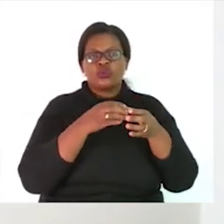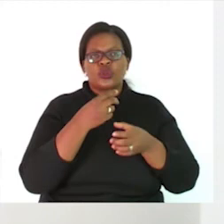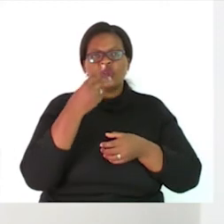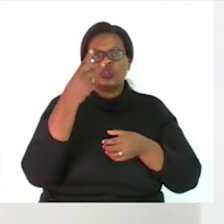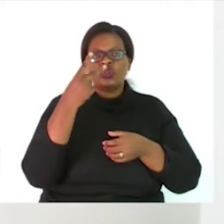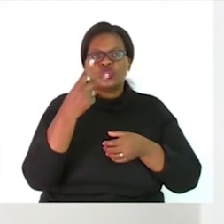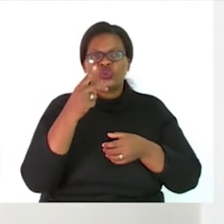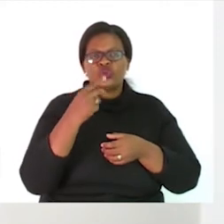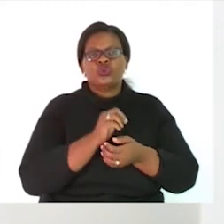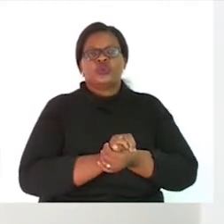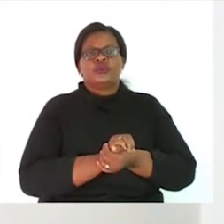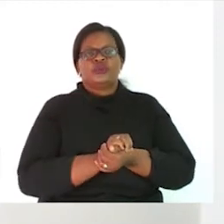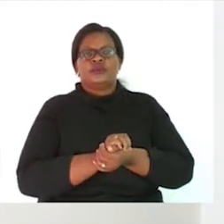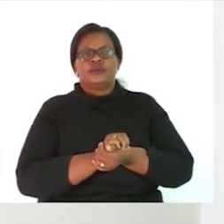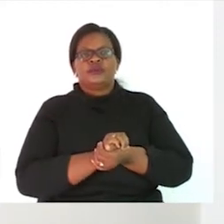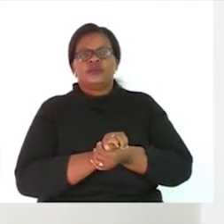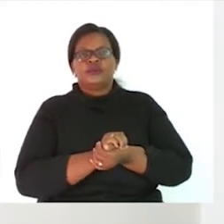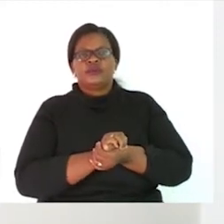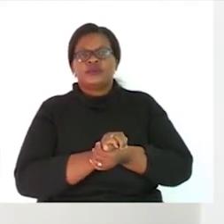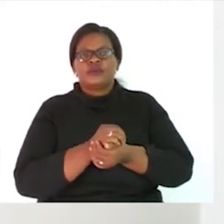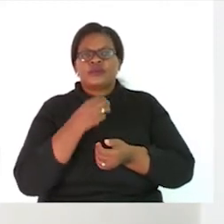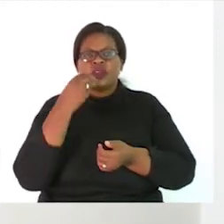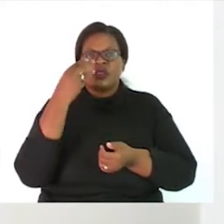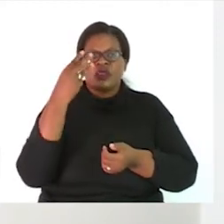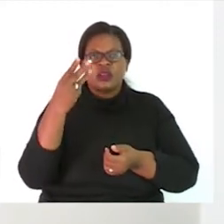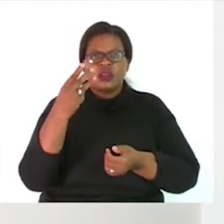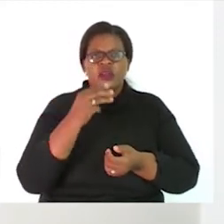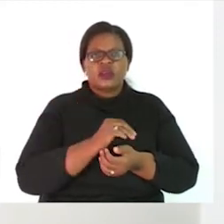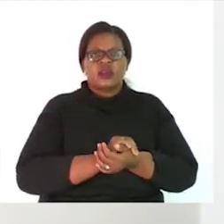2 we find in both sets.